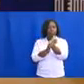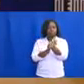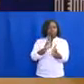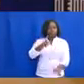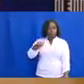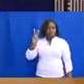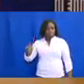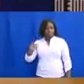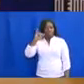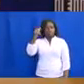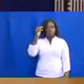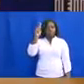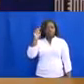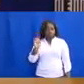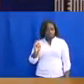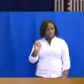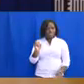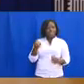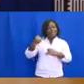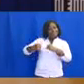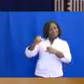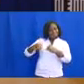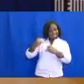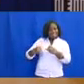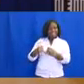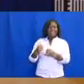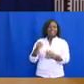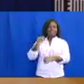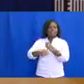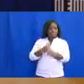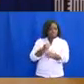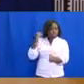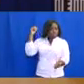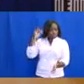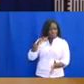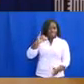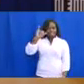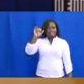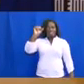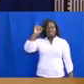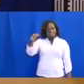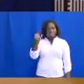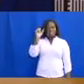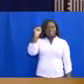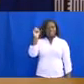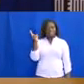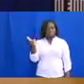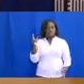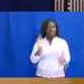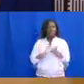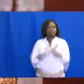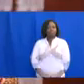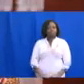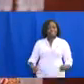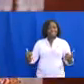and final year junior high school JHS III students, the week after, on 29 June.